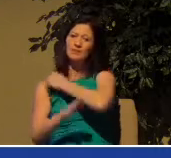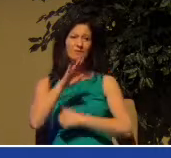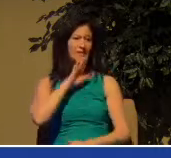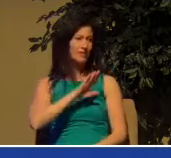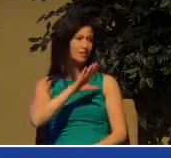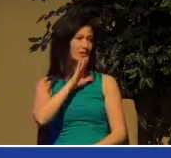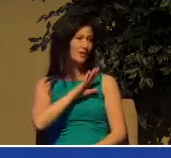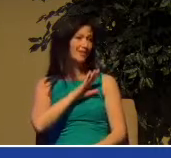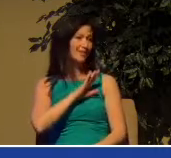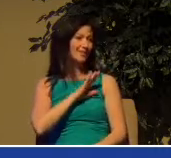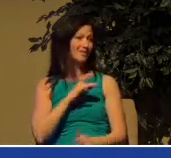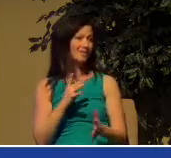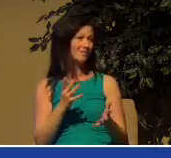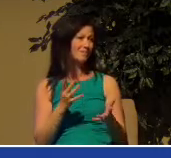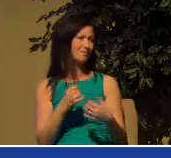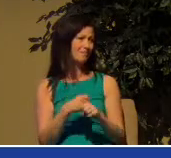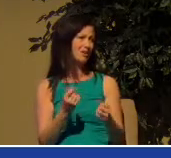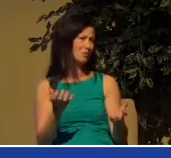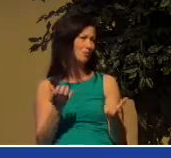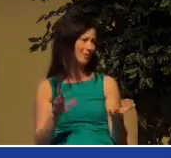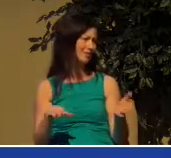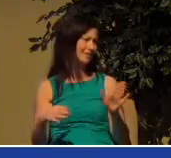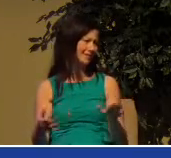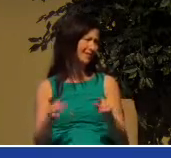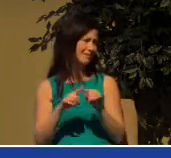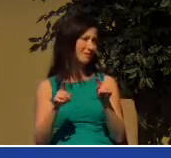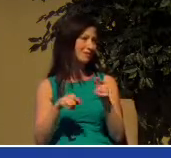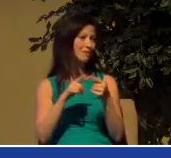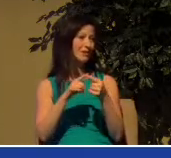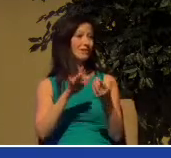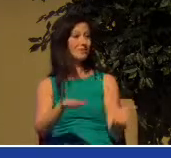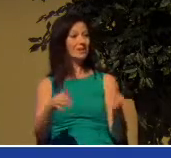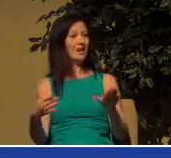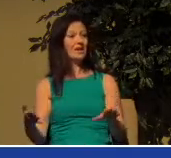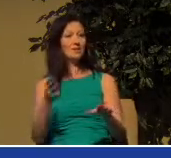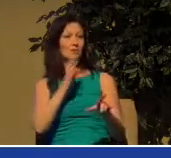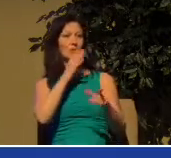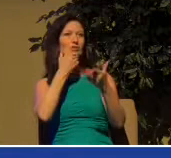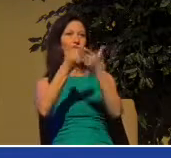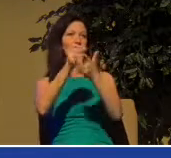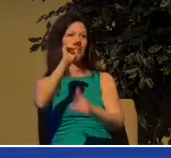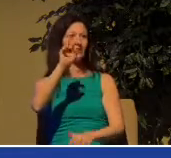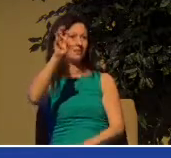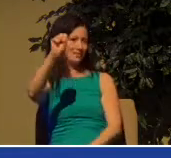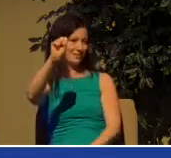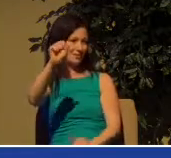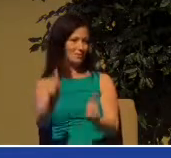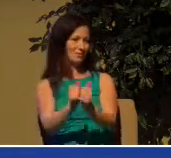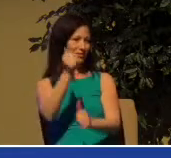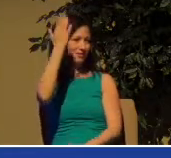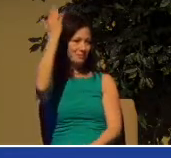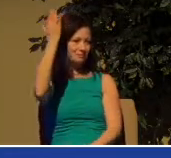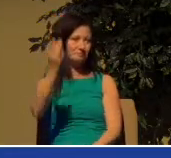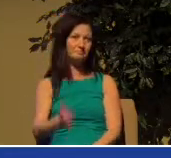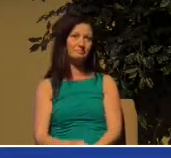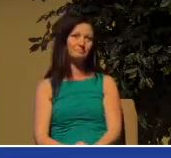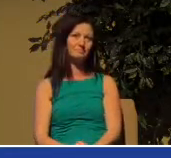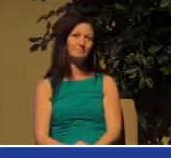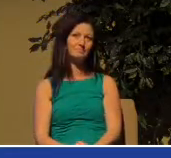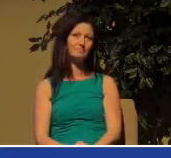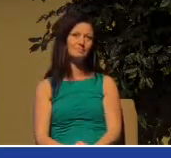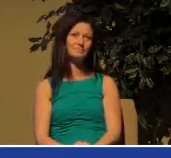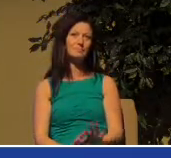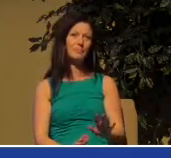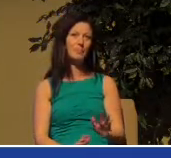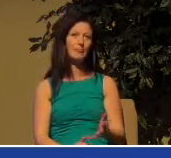Him. The Apostle Paul, Philippians 1:23, he's debating on whether he wants to stay alive or whether he wants to go to be with Jesus.